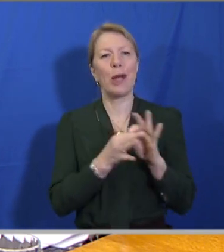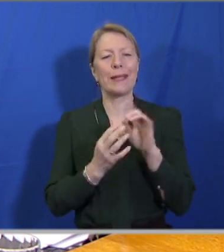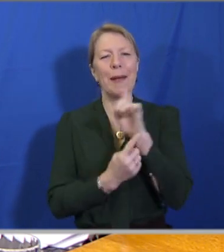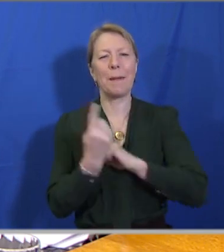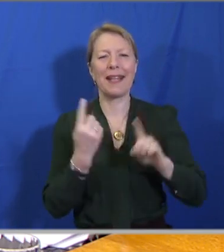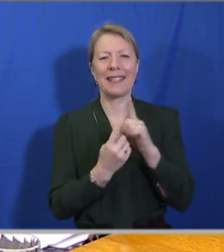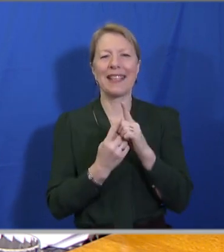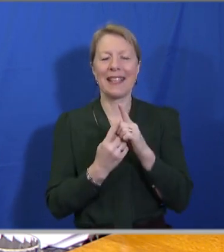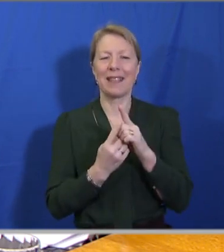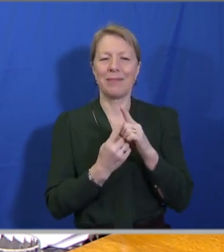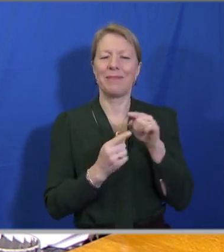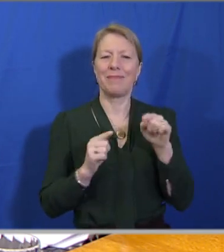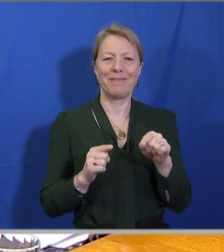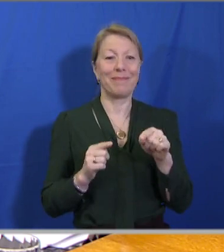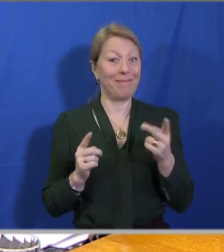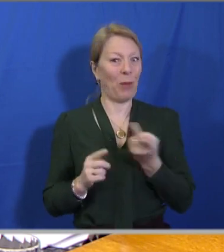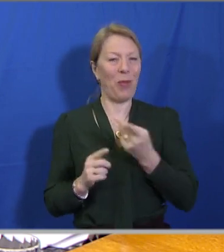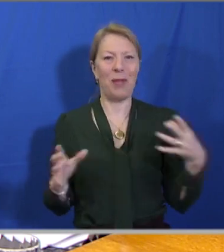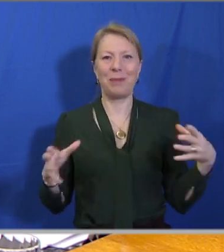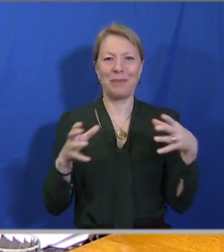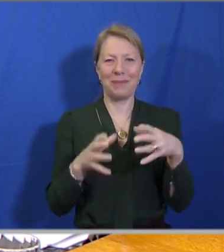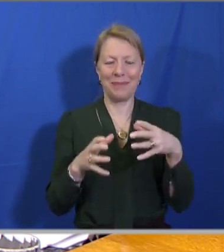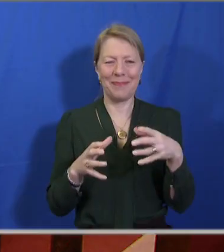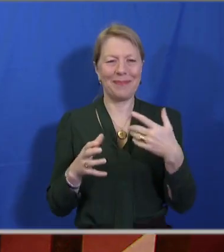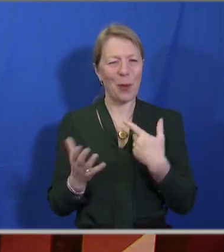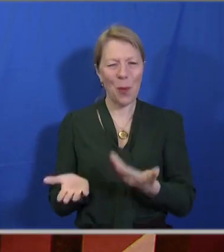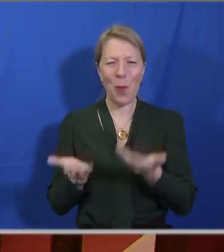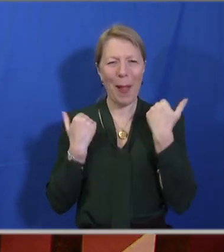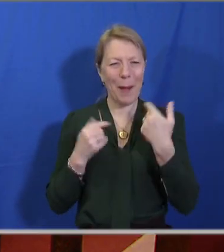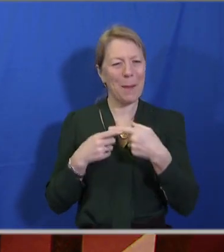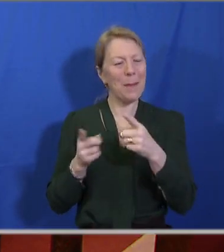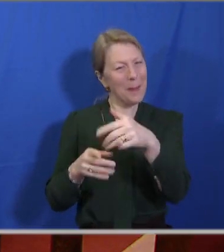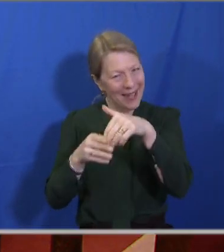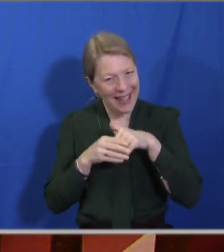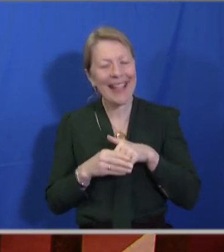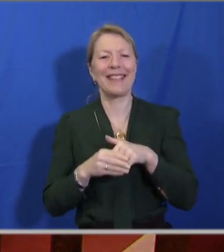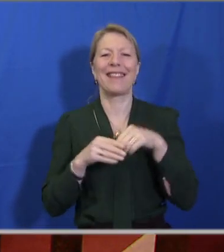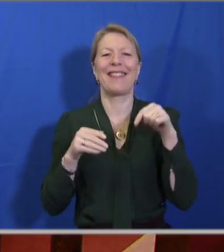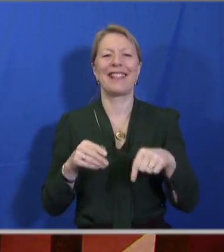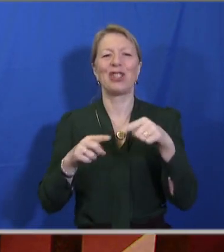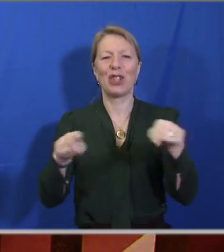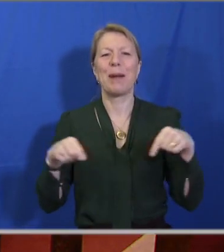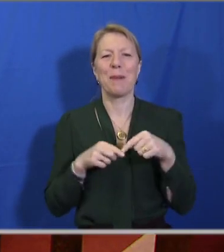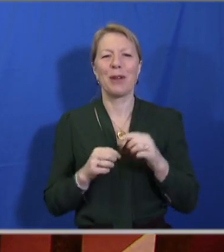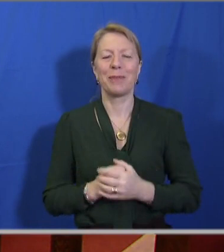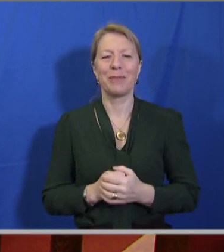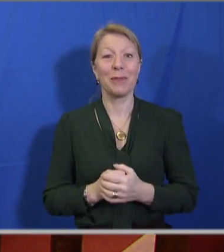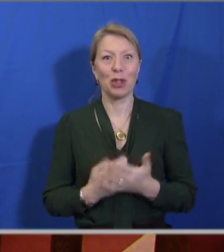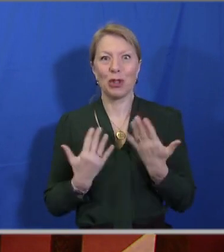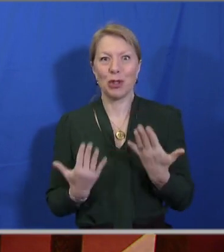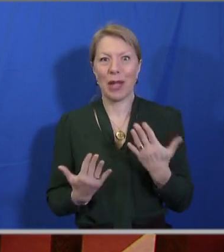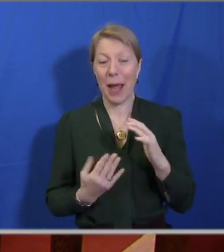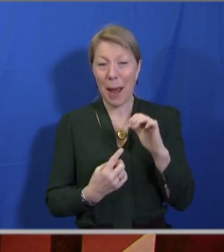those delegates from the Parliament with us in the chamber. It's, I feel, a very important, a very historic